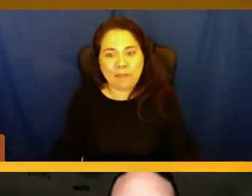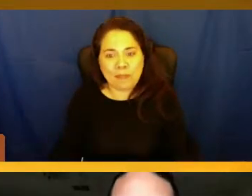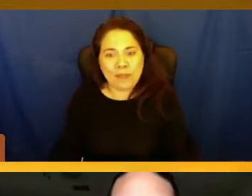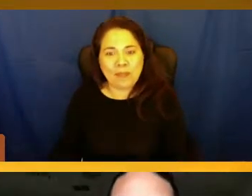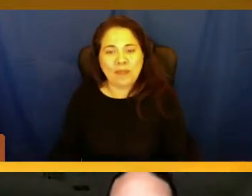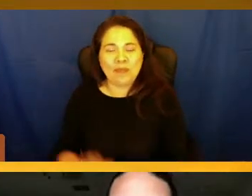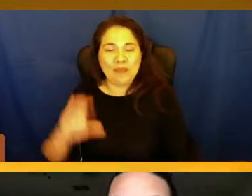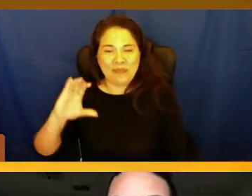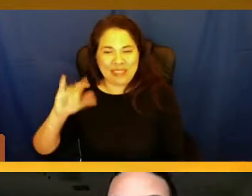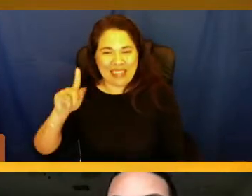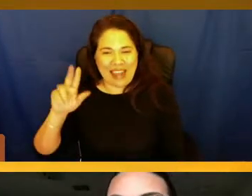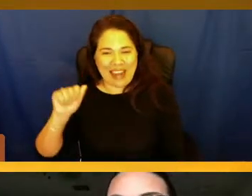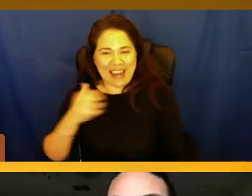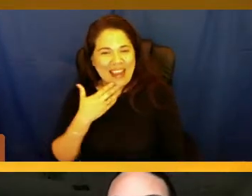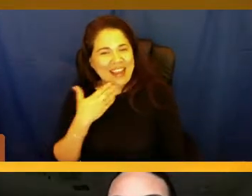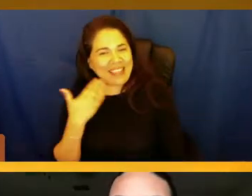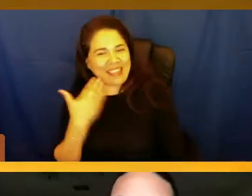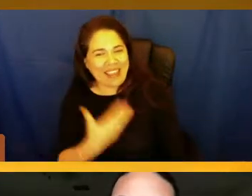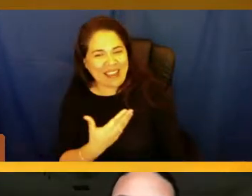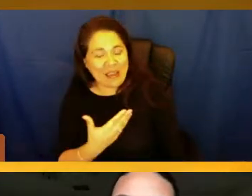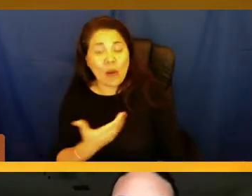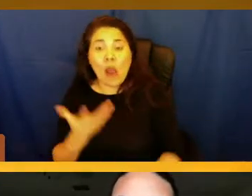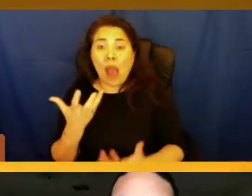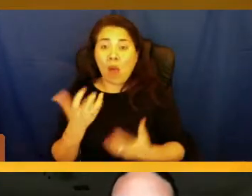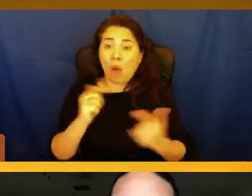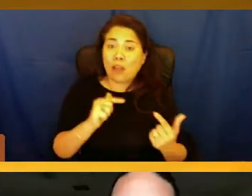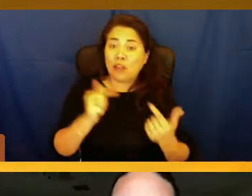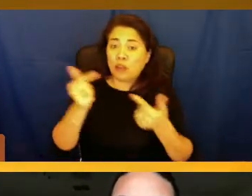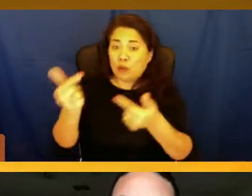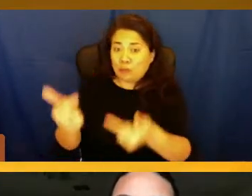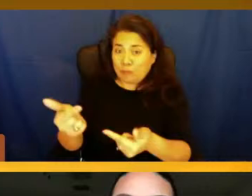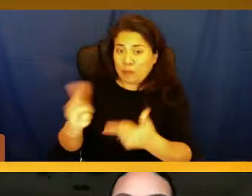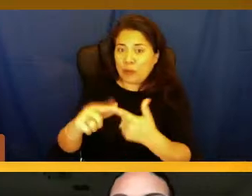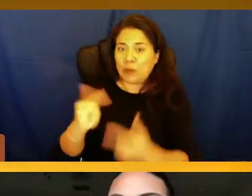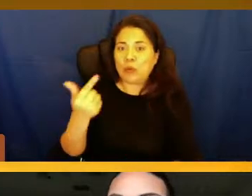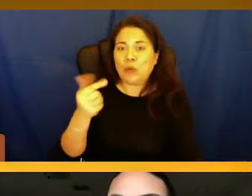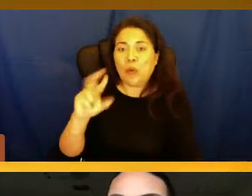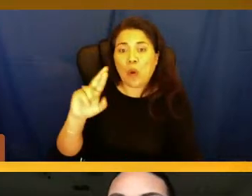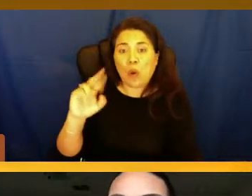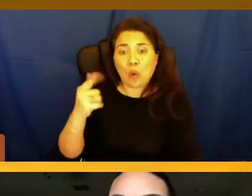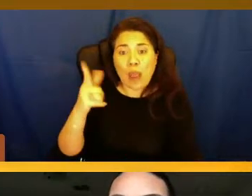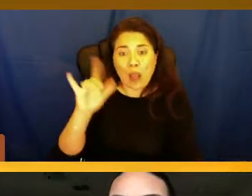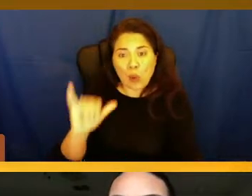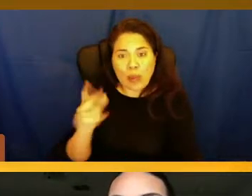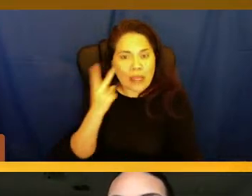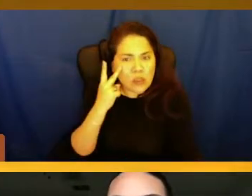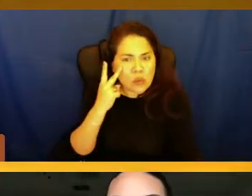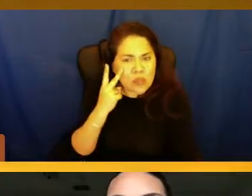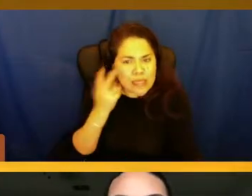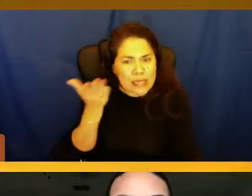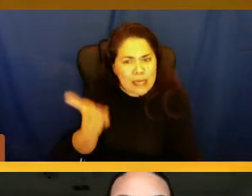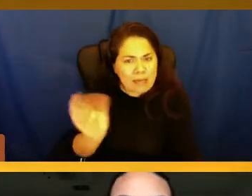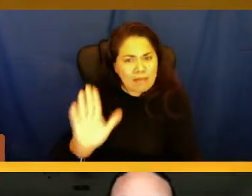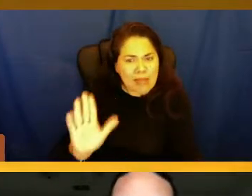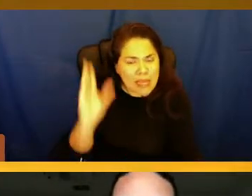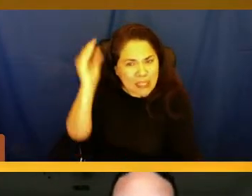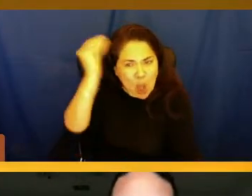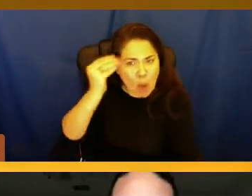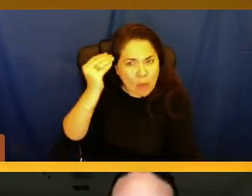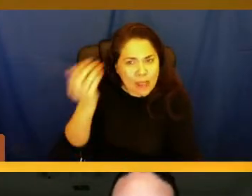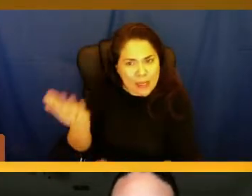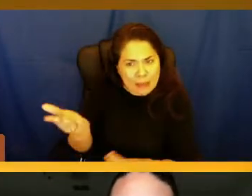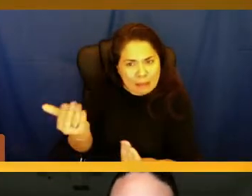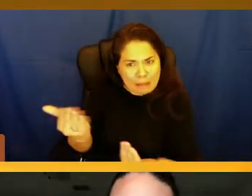Thank you for that. I would like to turn it over to Gregory just to kind of see his input on